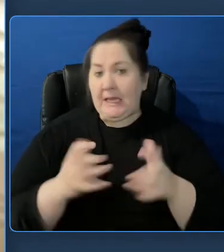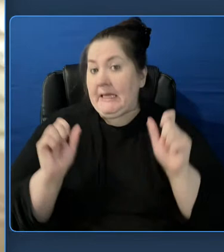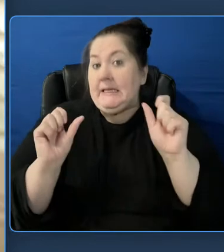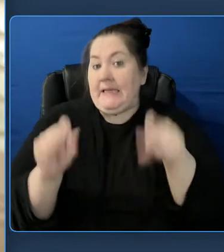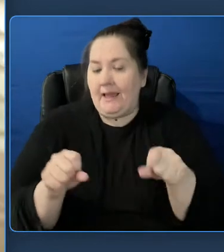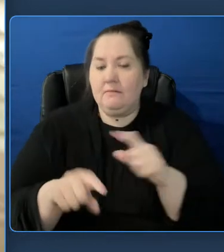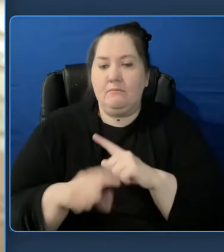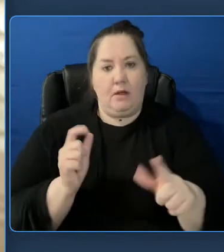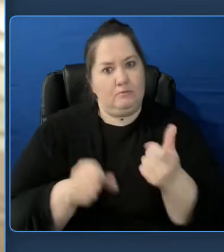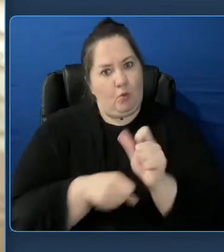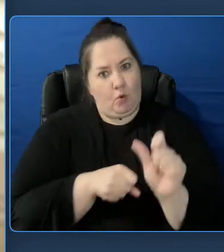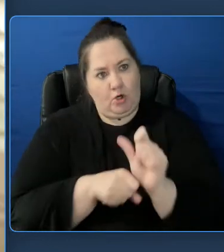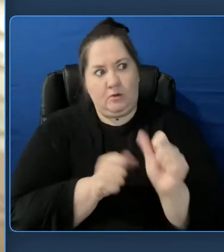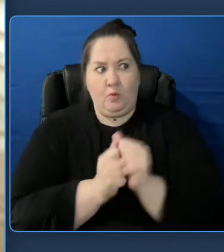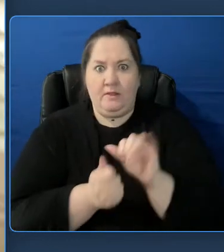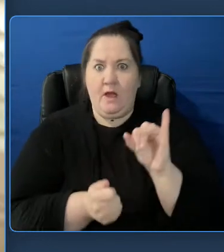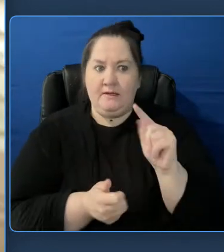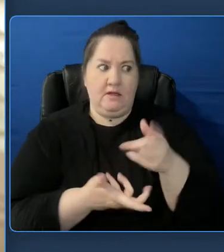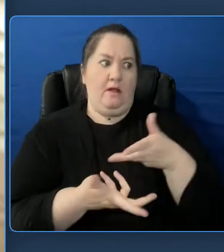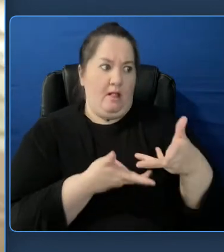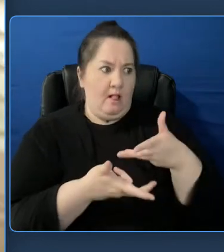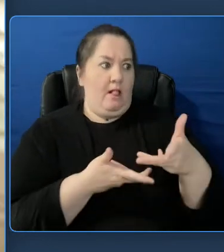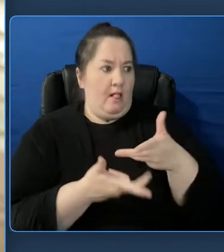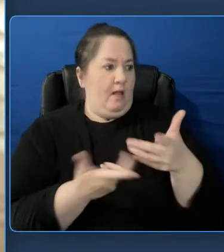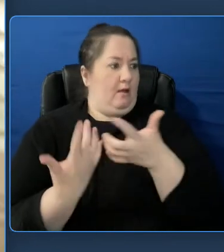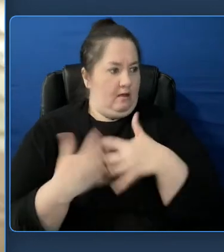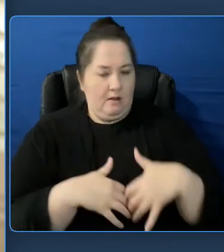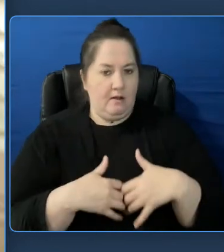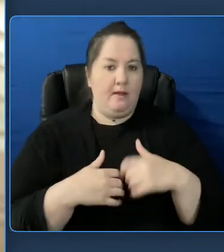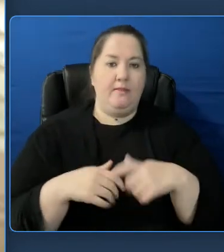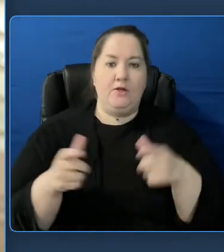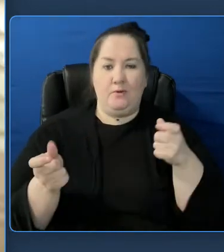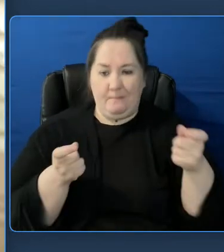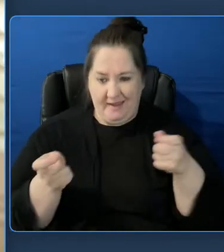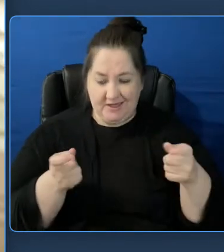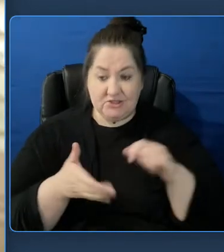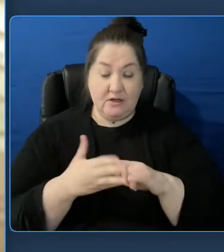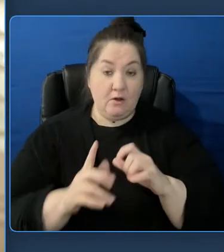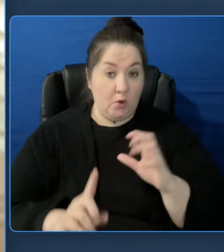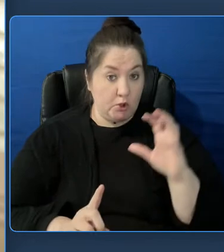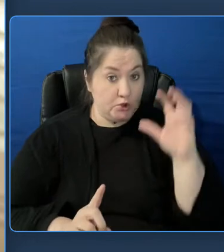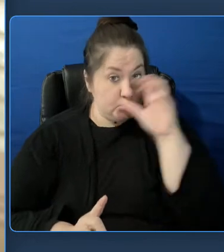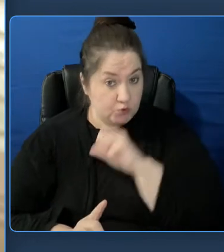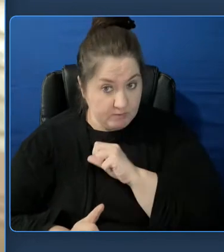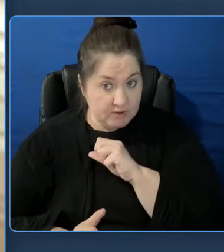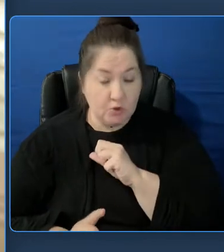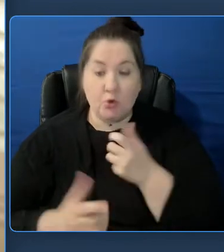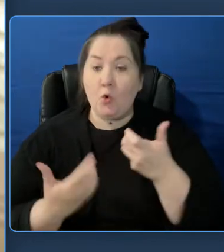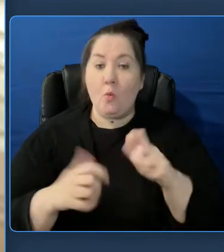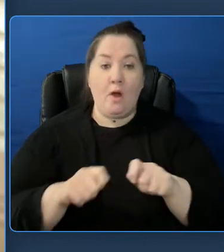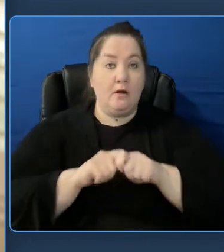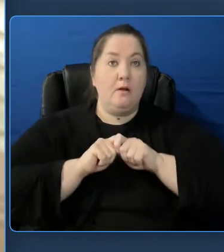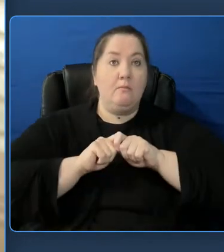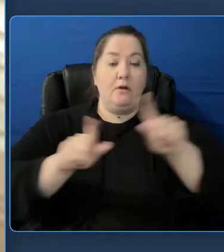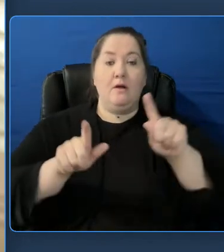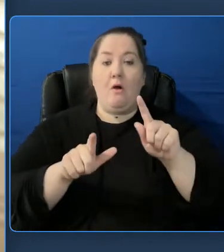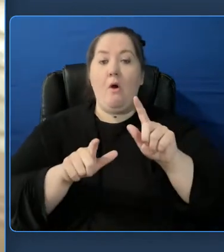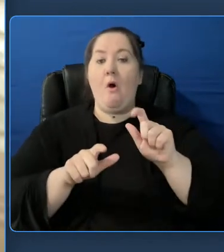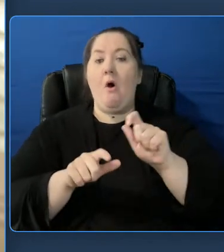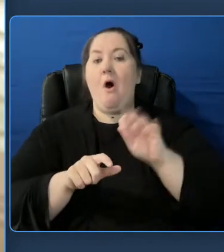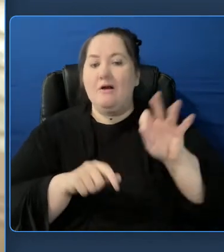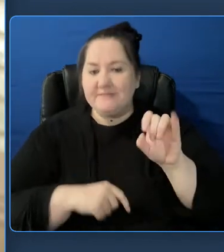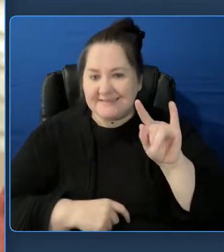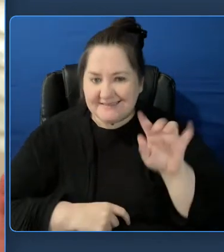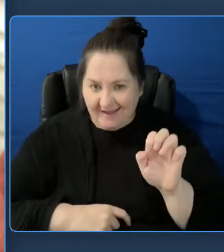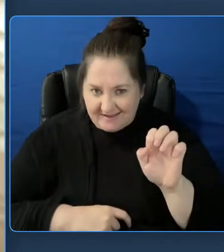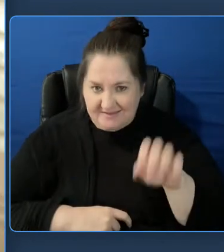So it can be done. It just takes a lot of work with your IT team to put it together, and then you're managing that. And we're assuming that you really don't want to send it off campus, or